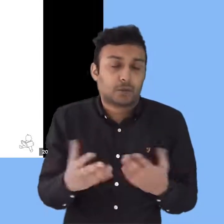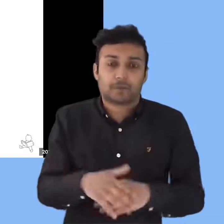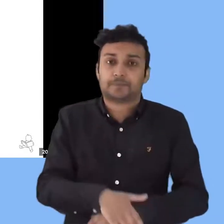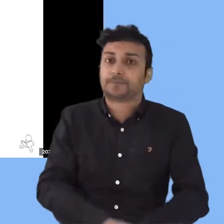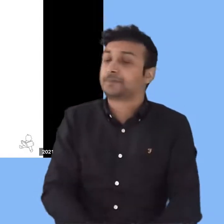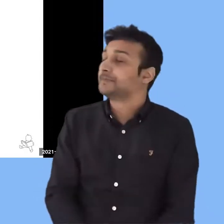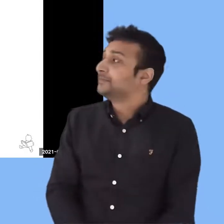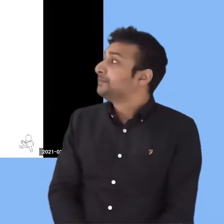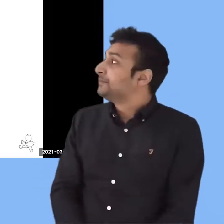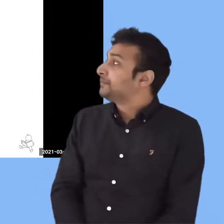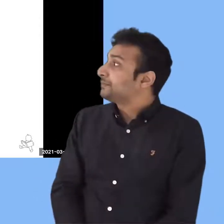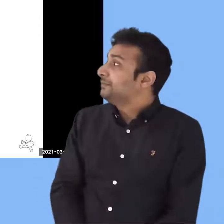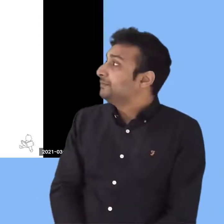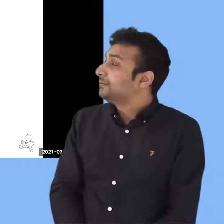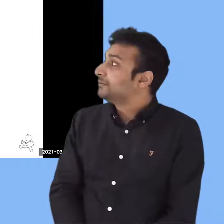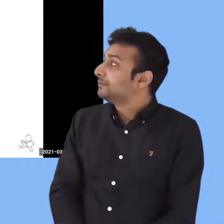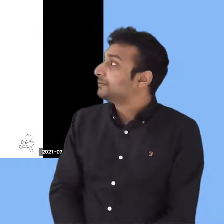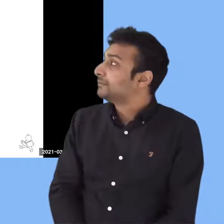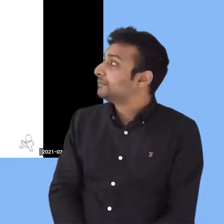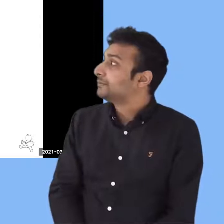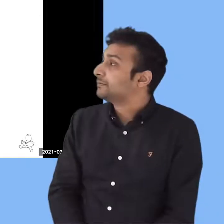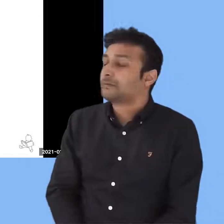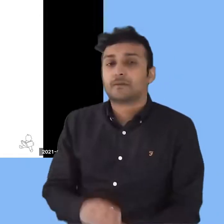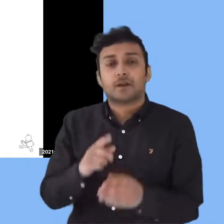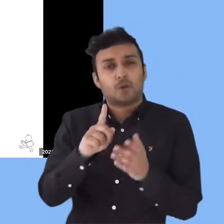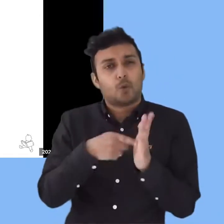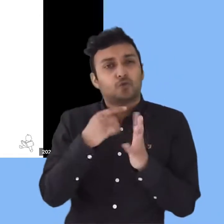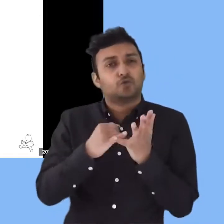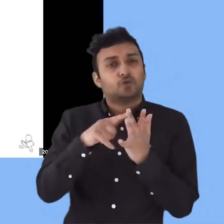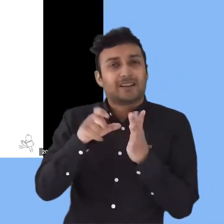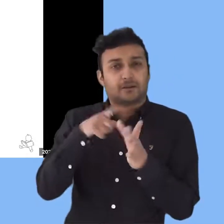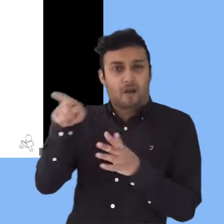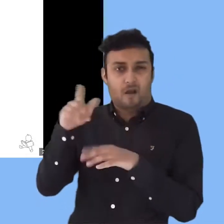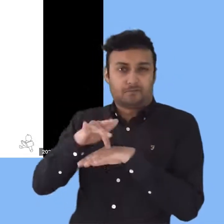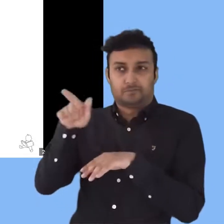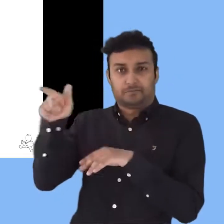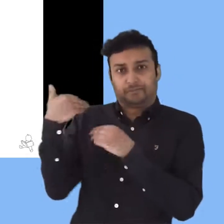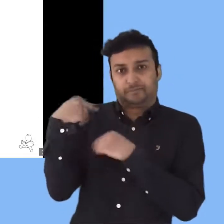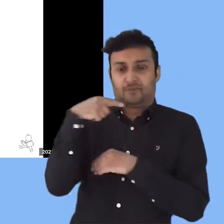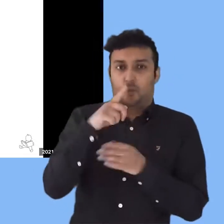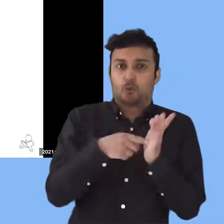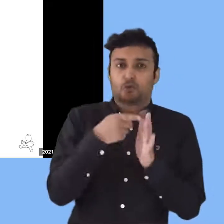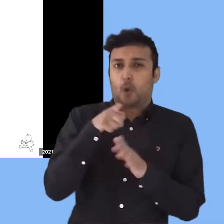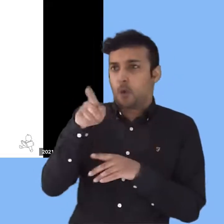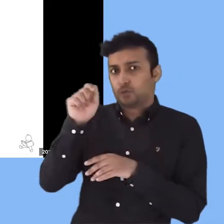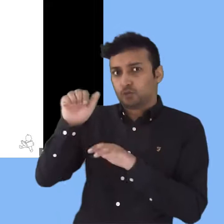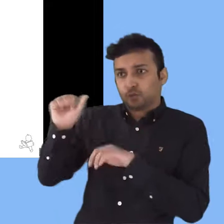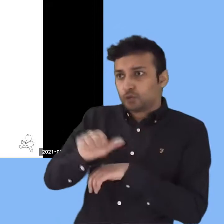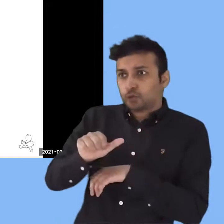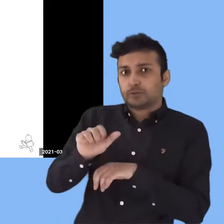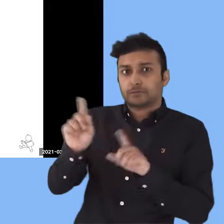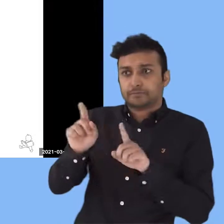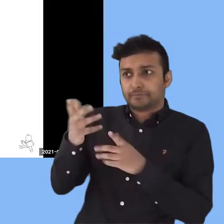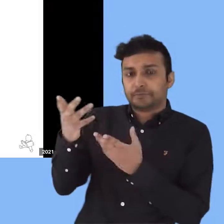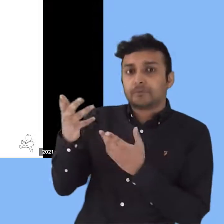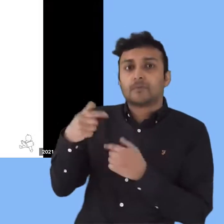well. What should Jessica be considering and doing, and who has overall responsibility for this situation? I think it would be